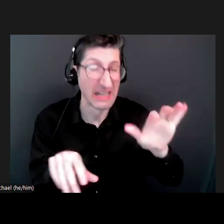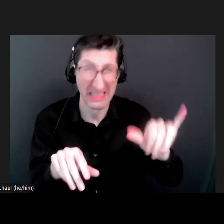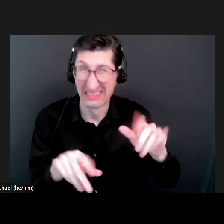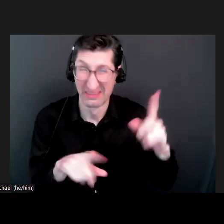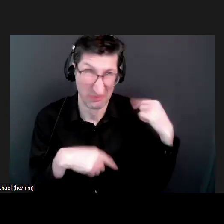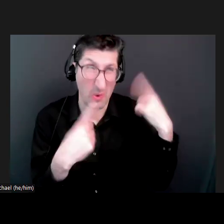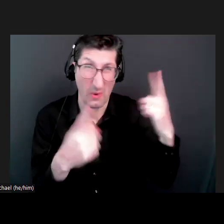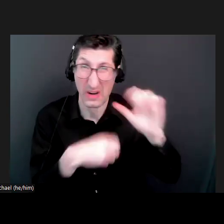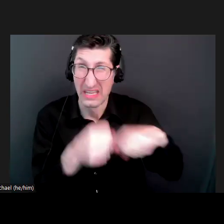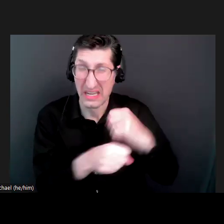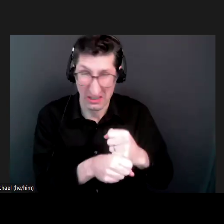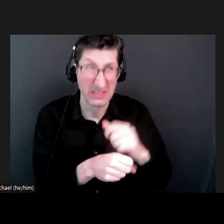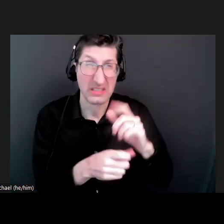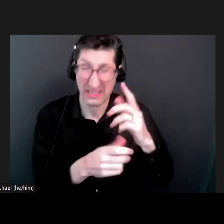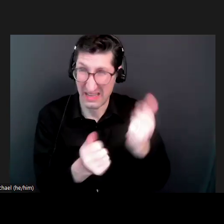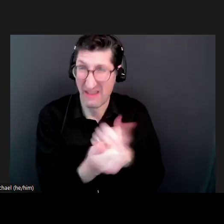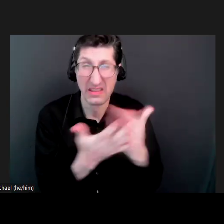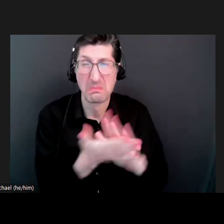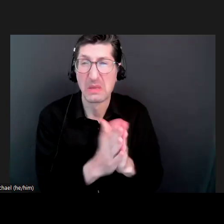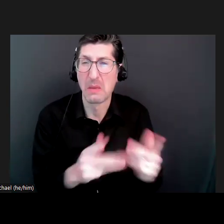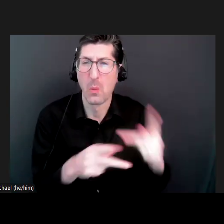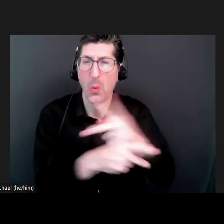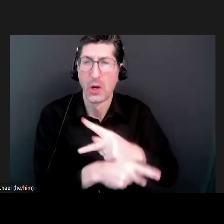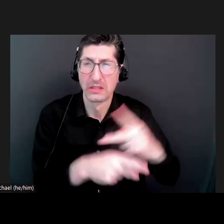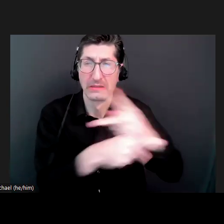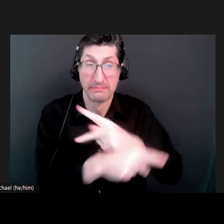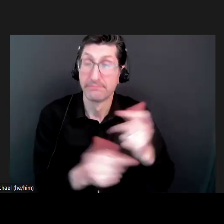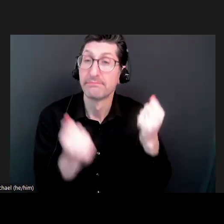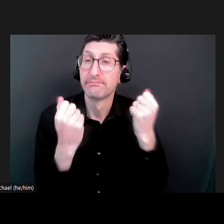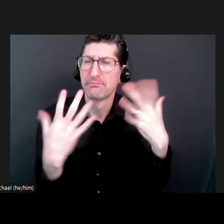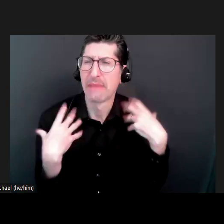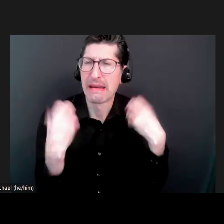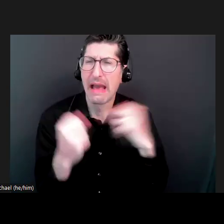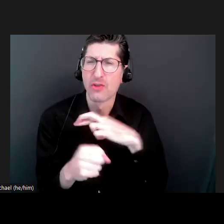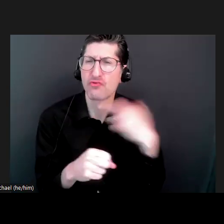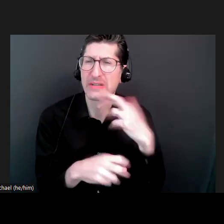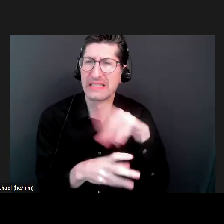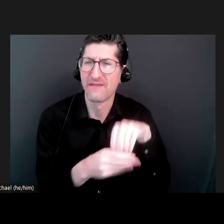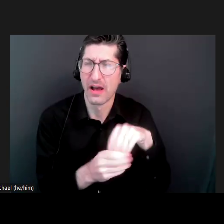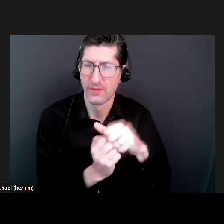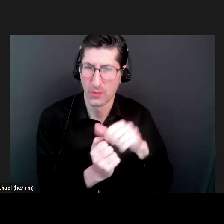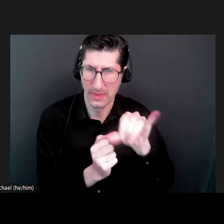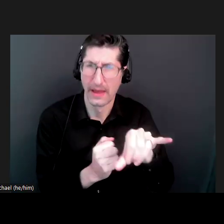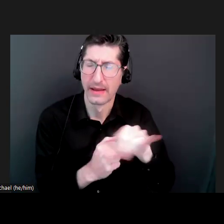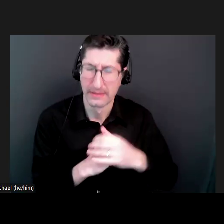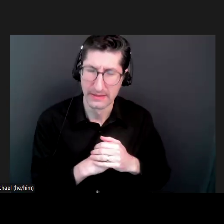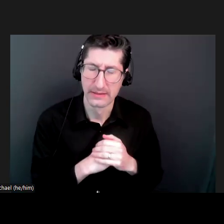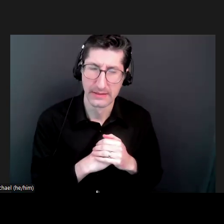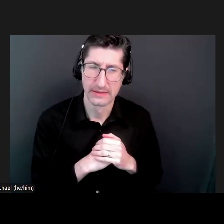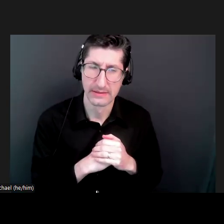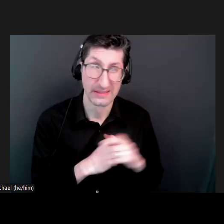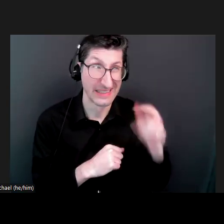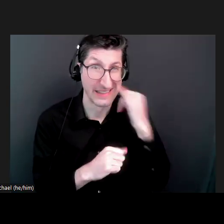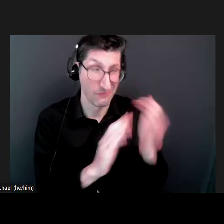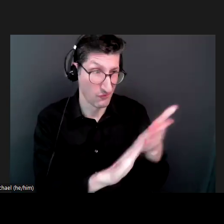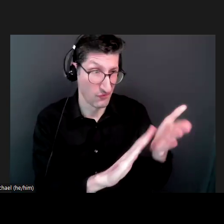over the years. There are many health risks that are involved with the operation